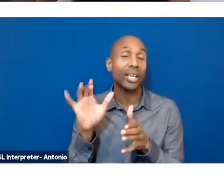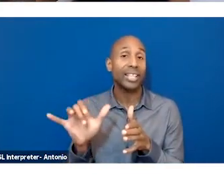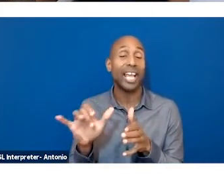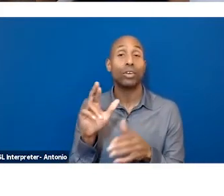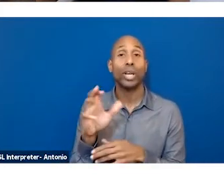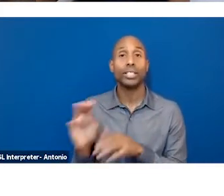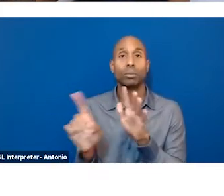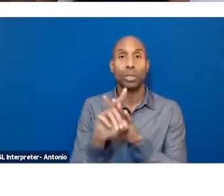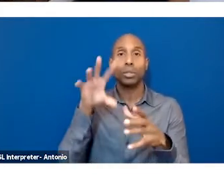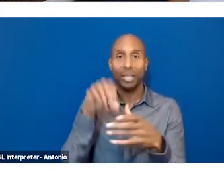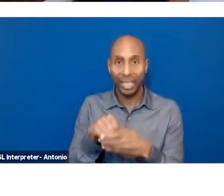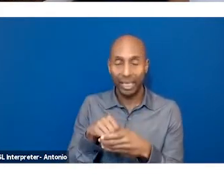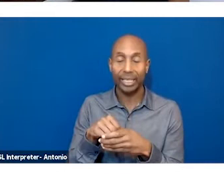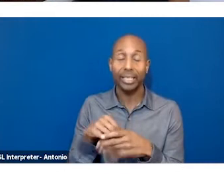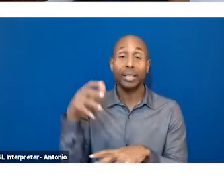Oops, where did that go?